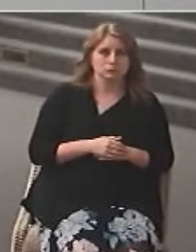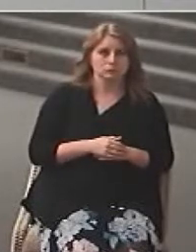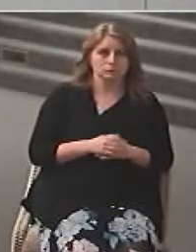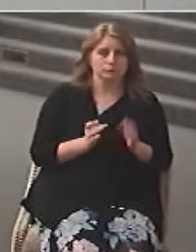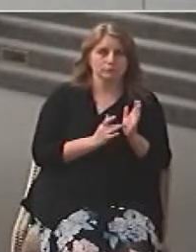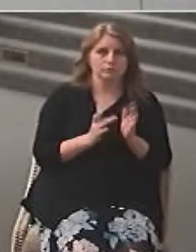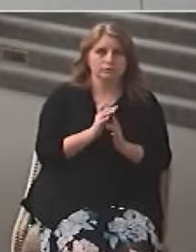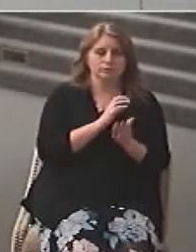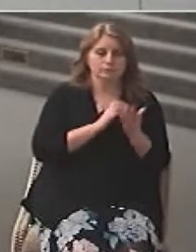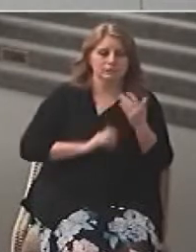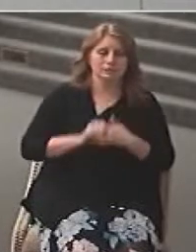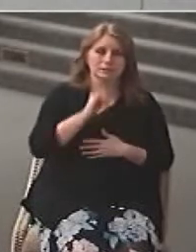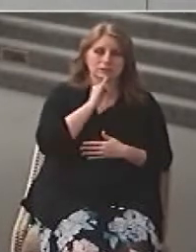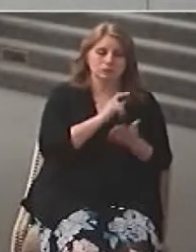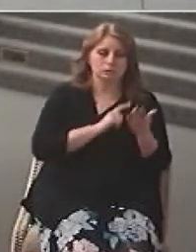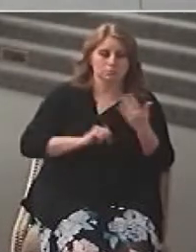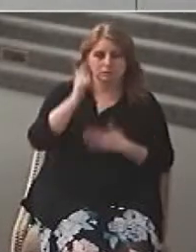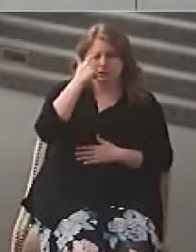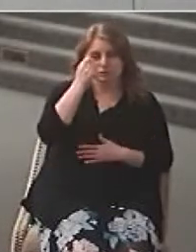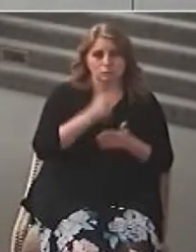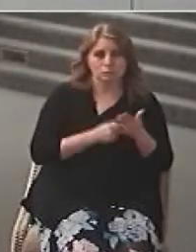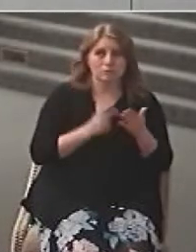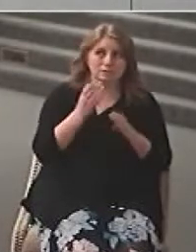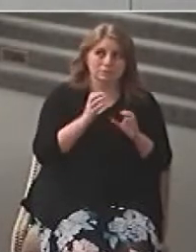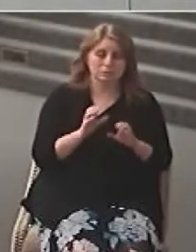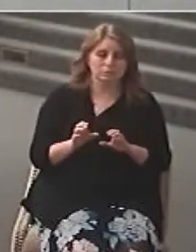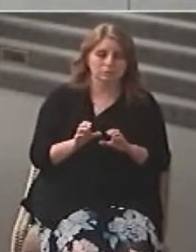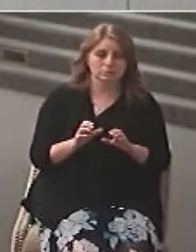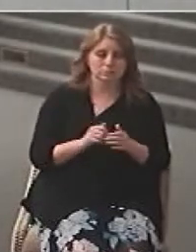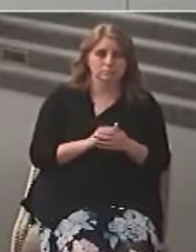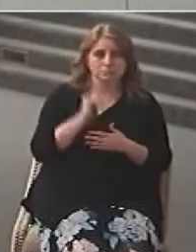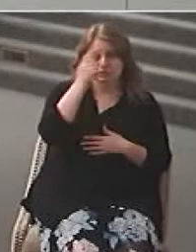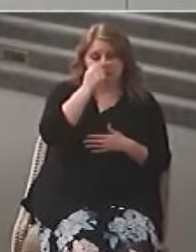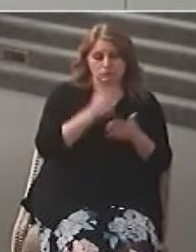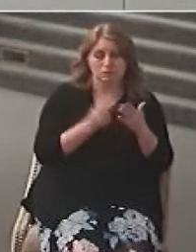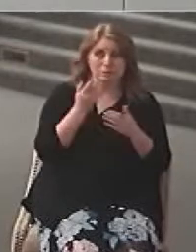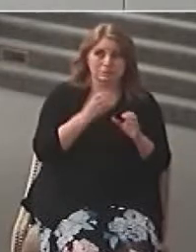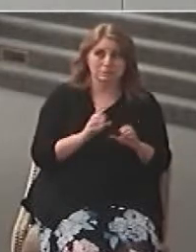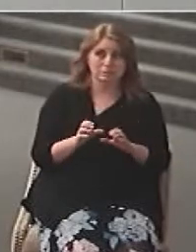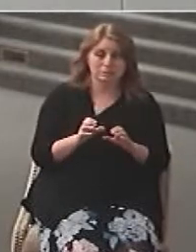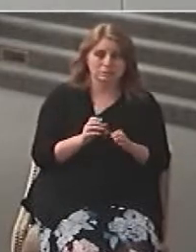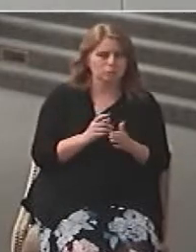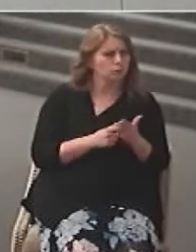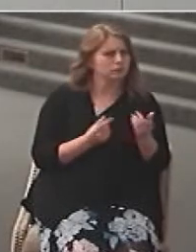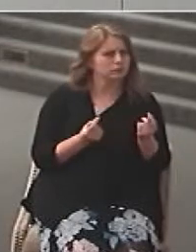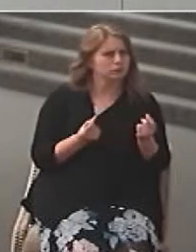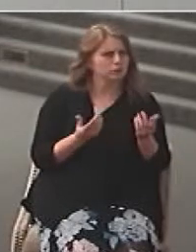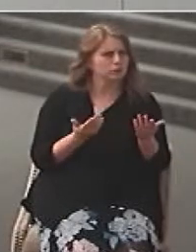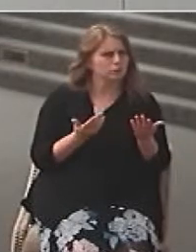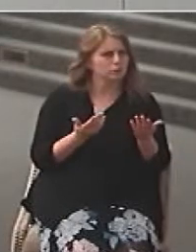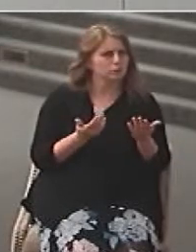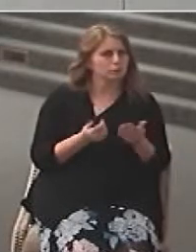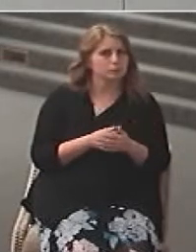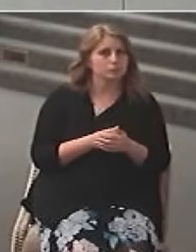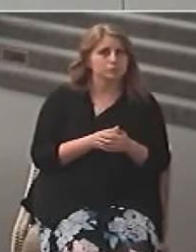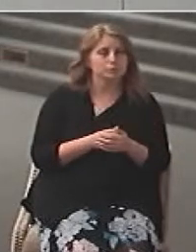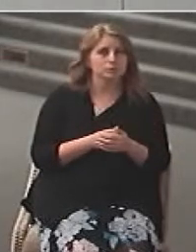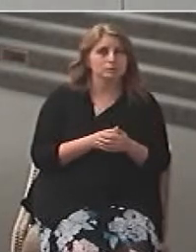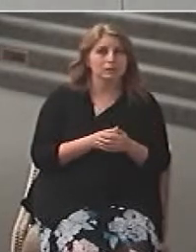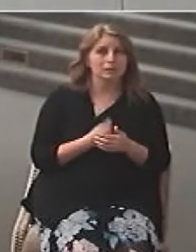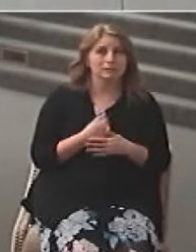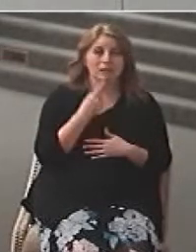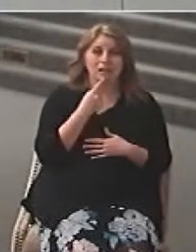Jesus Christ is Lord because of what He does. Because of what He does. What does He do? I'll leave it plain and